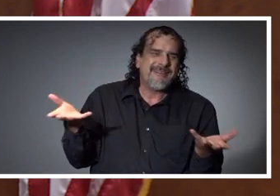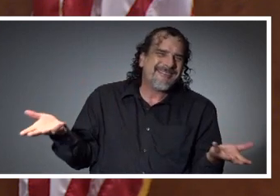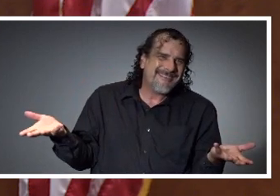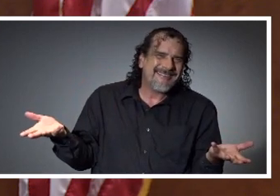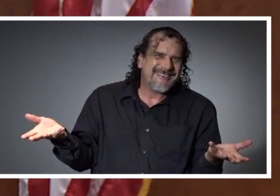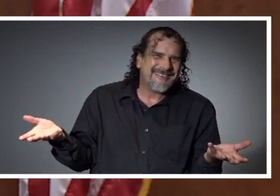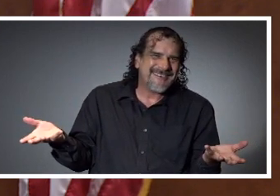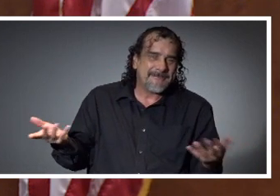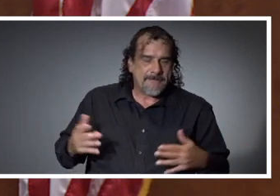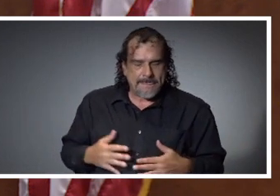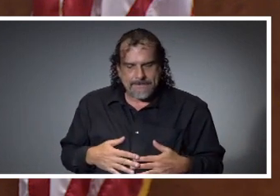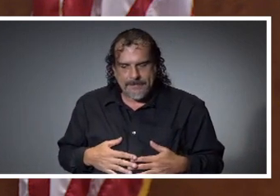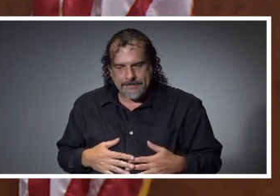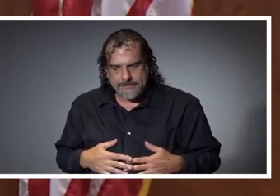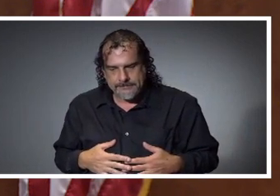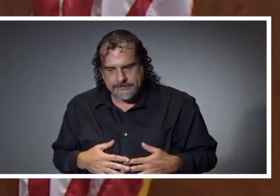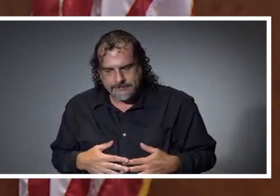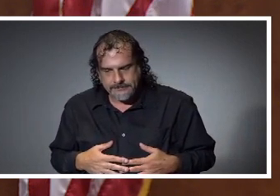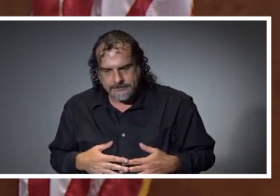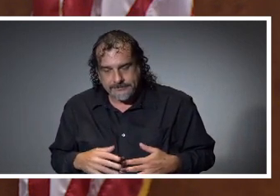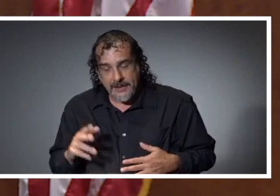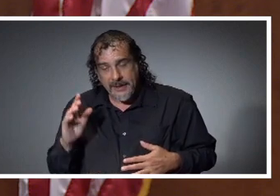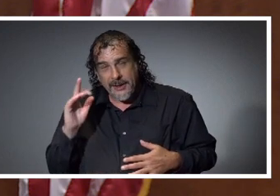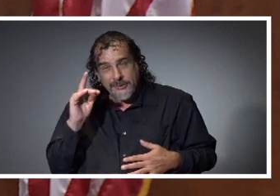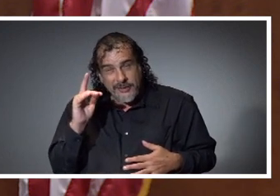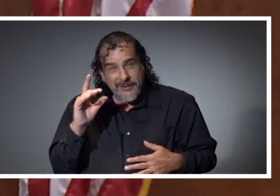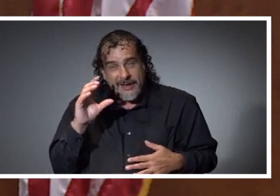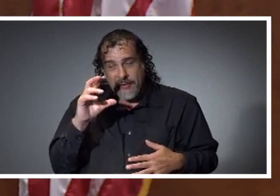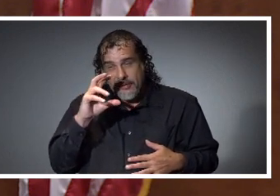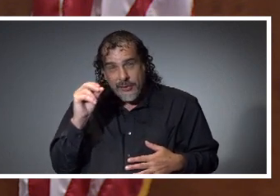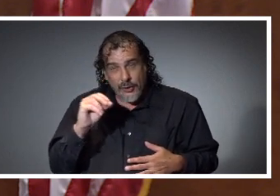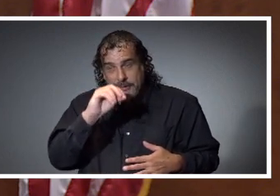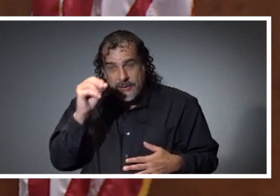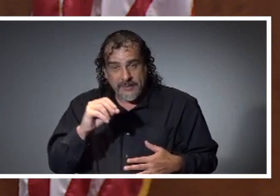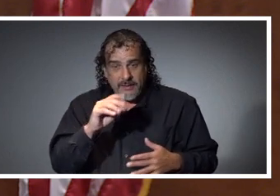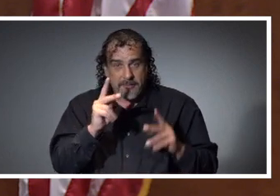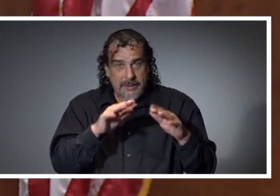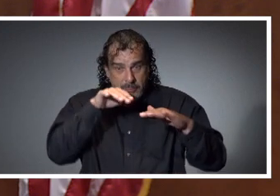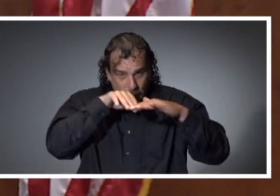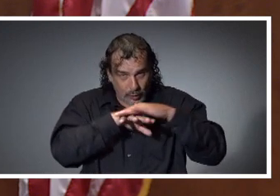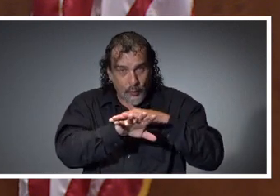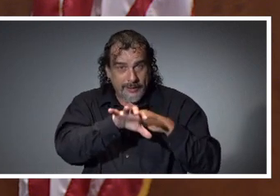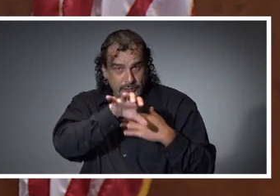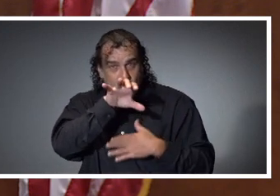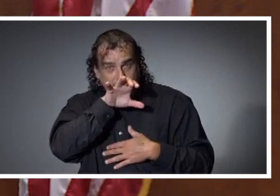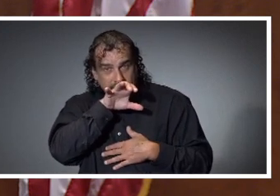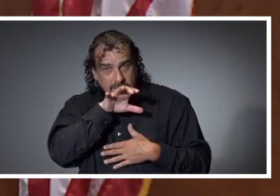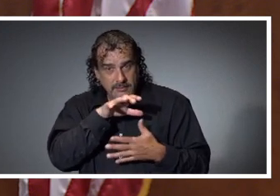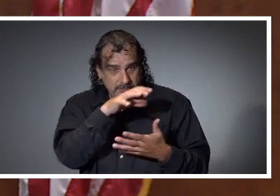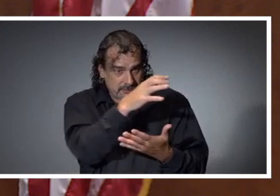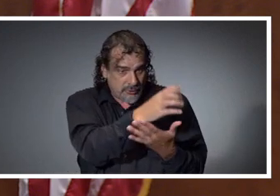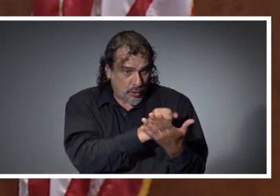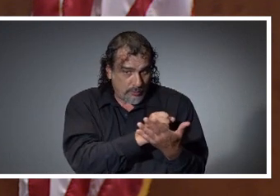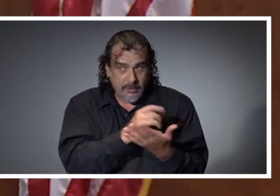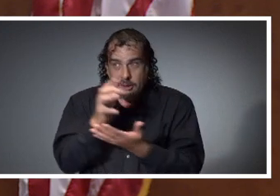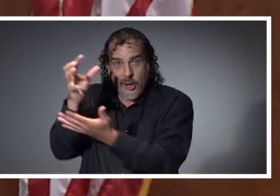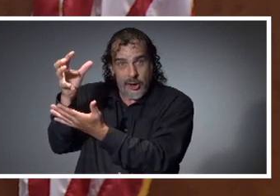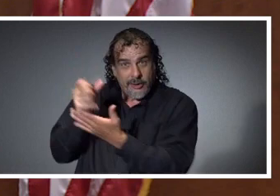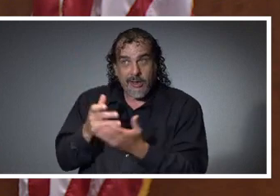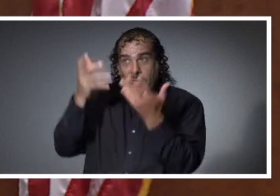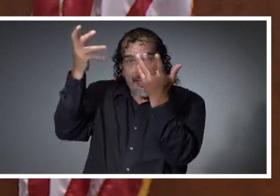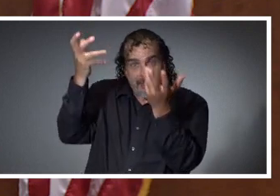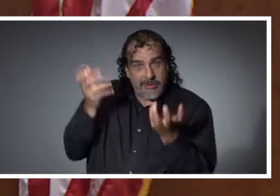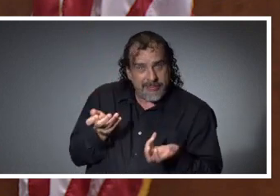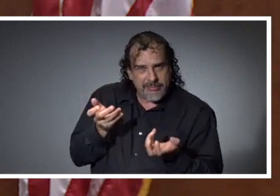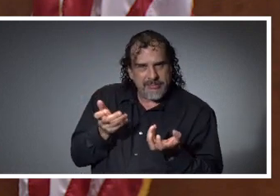reality of 25 or 30% capacity, generating that kind of revenue will not,